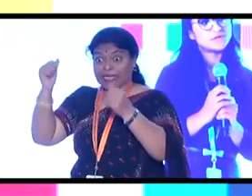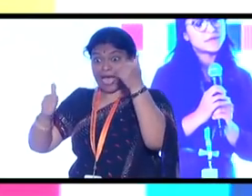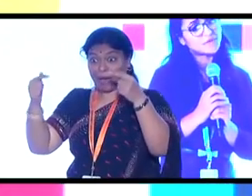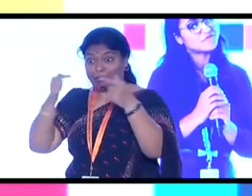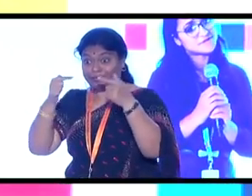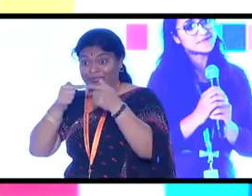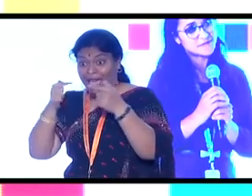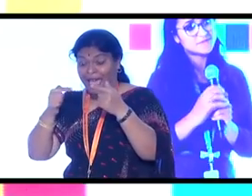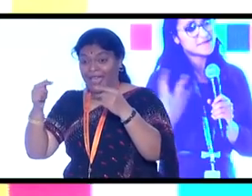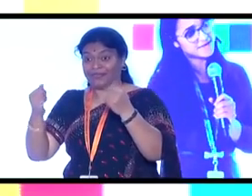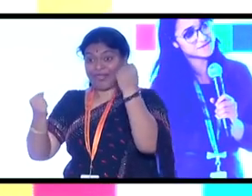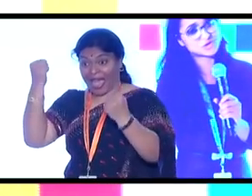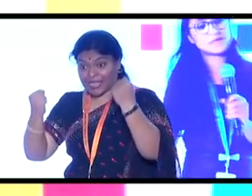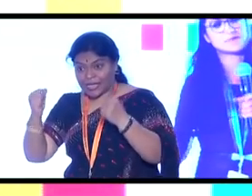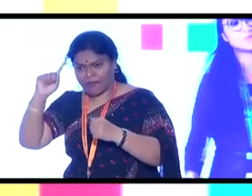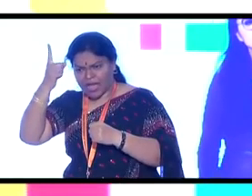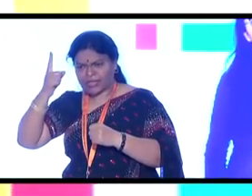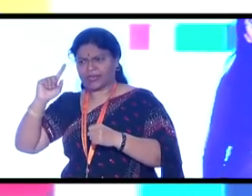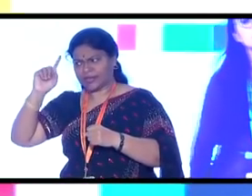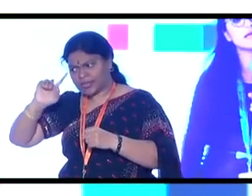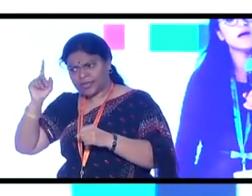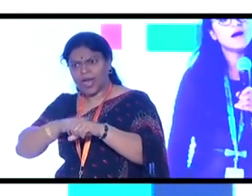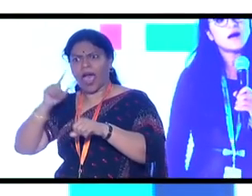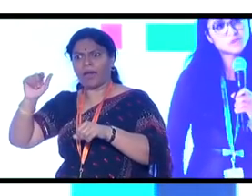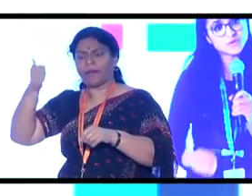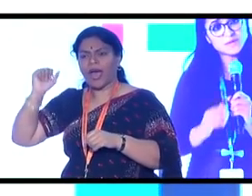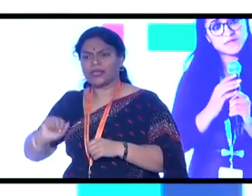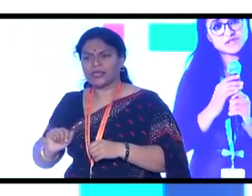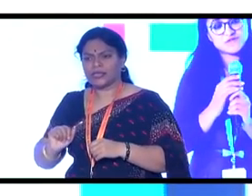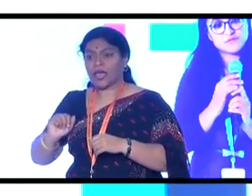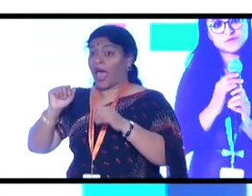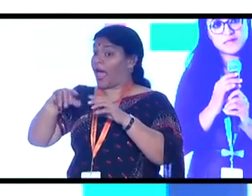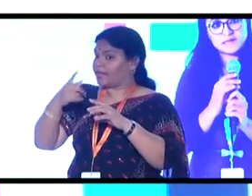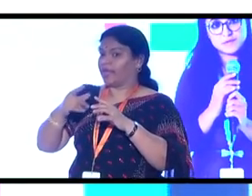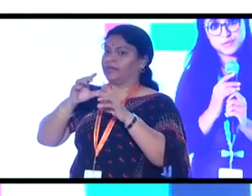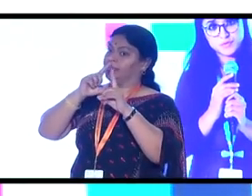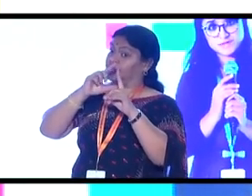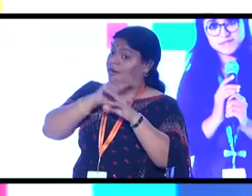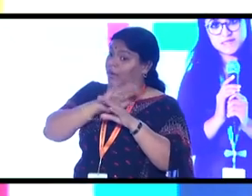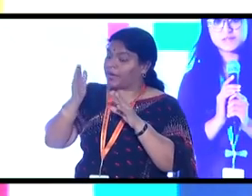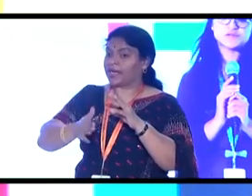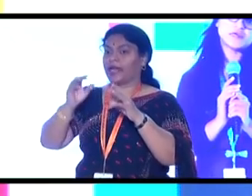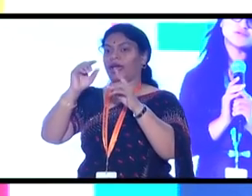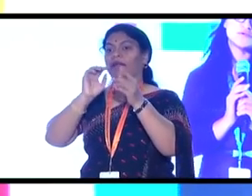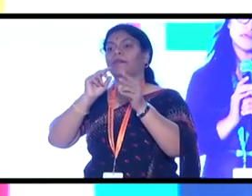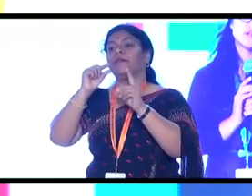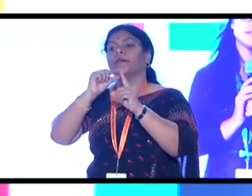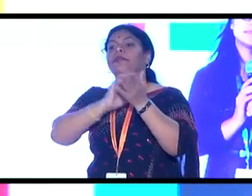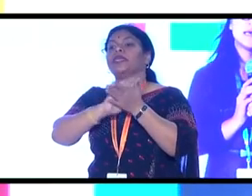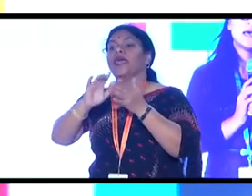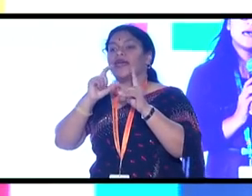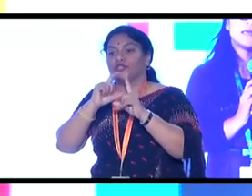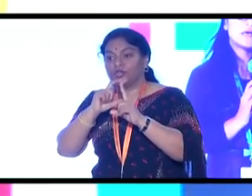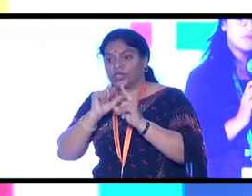world, in my first attempt, as Shalini told. I'm doing my PhD from Jawaharlal Nehru University in International